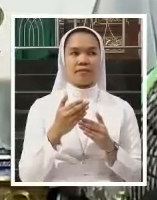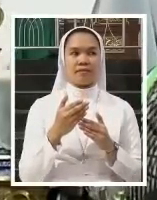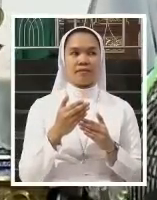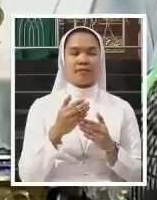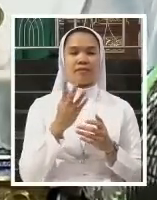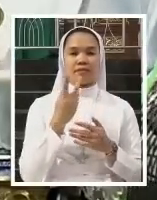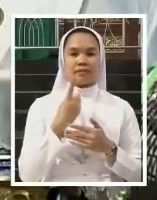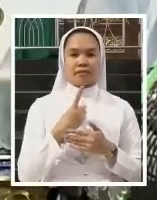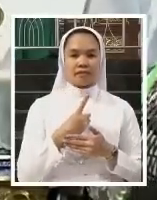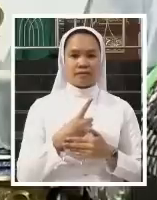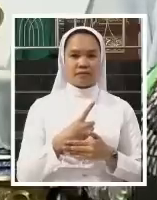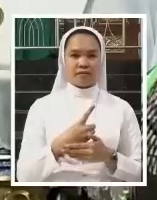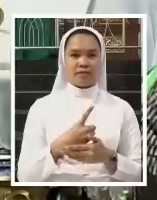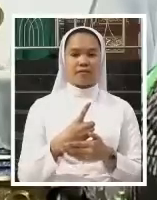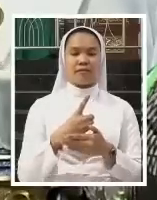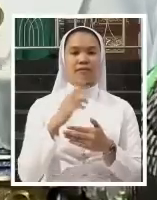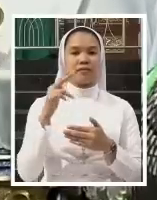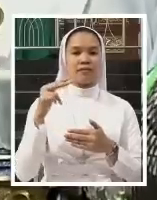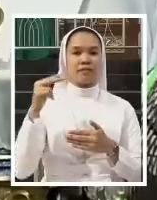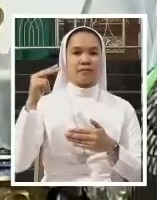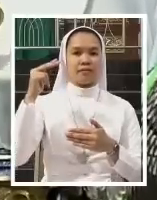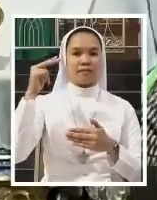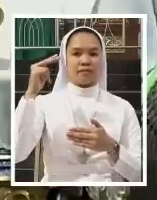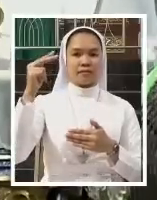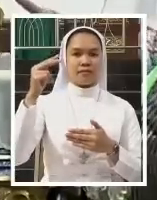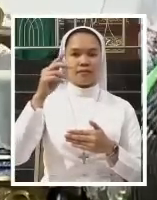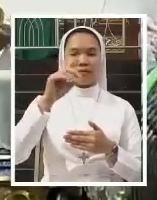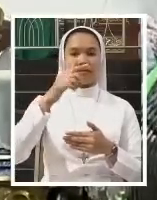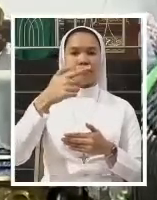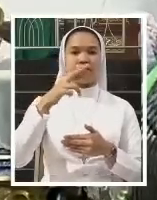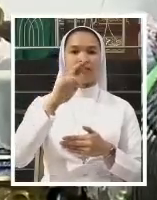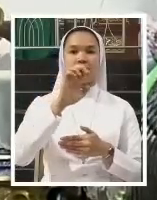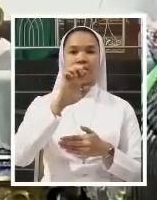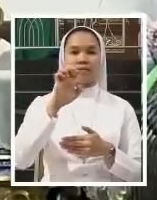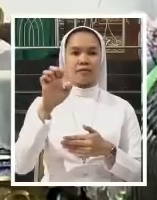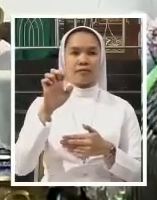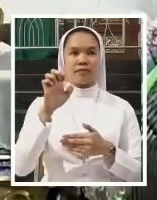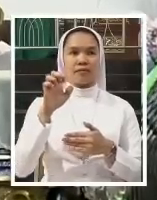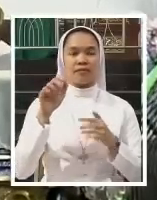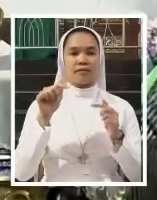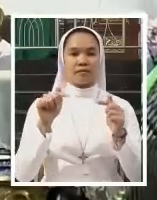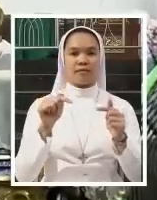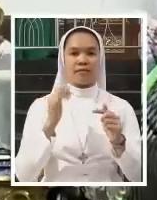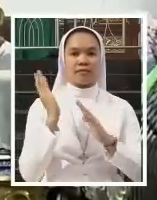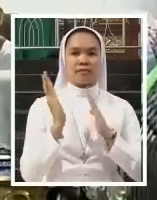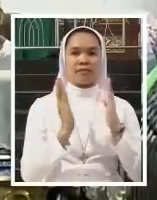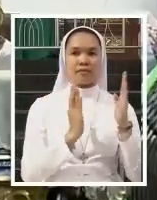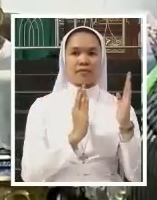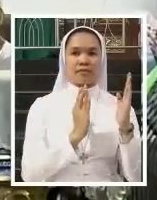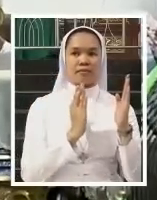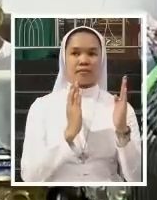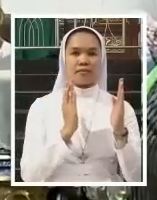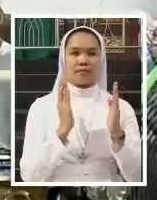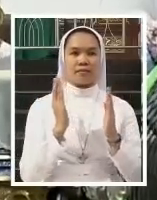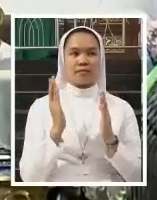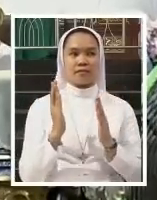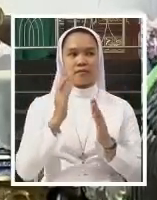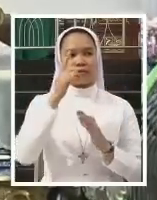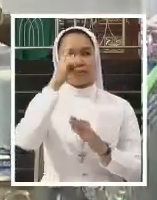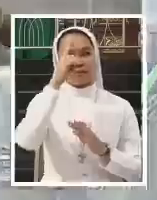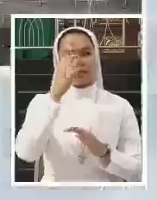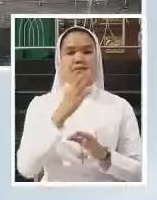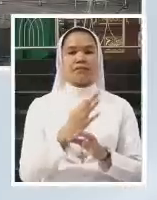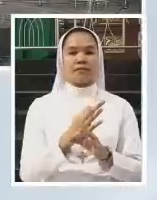desiring to fulfill in the highest degree our duties concerning the faithful